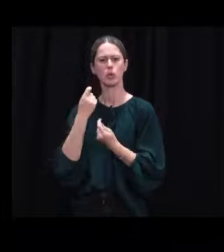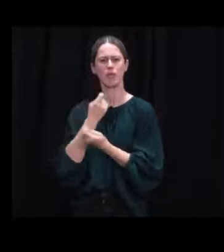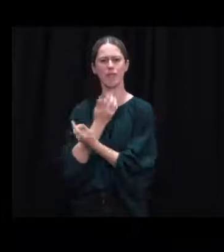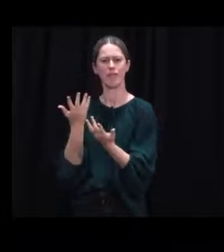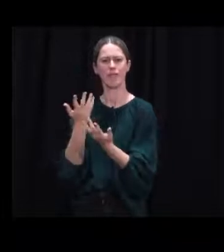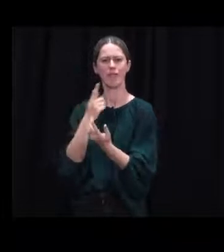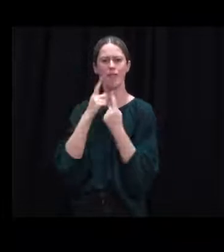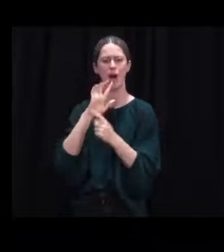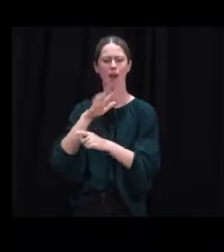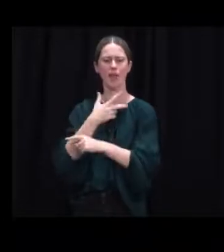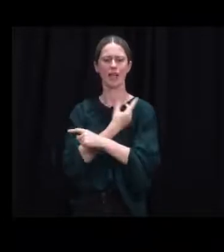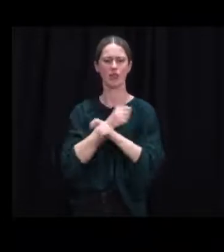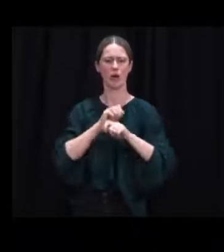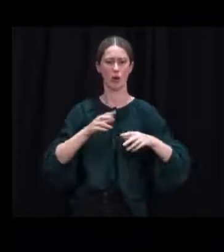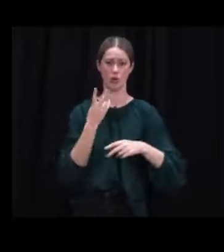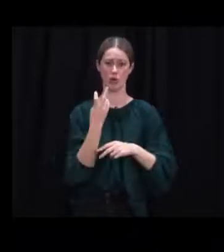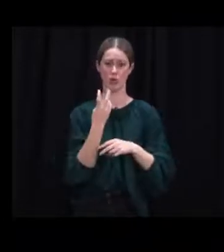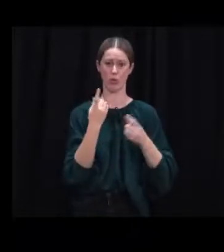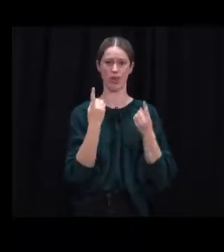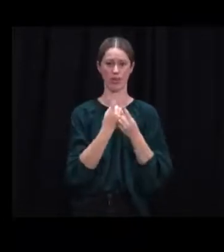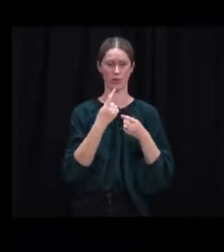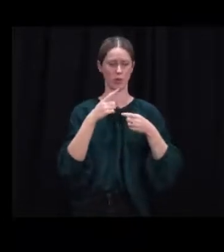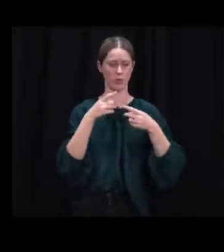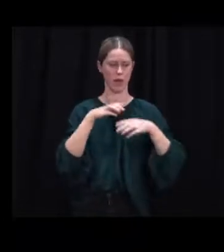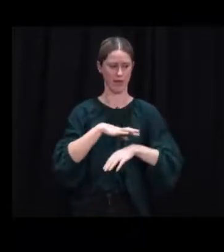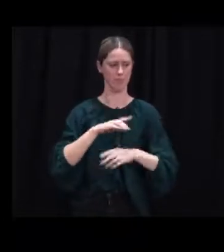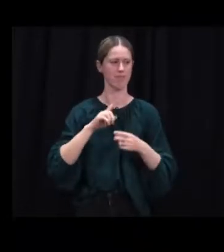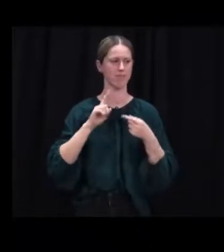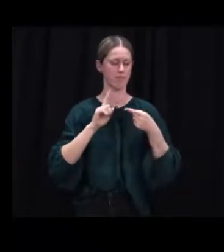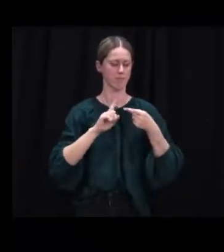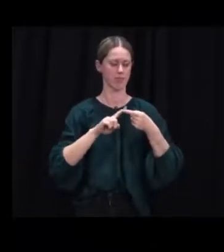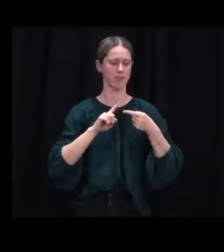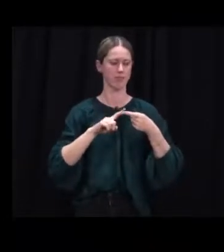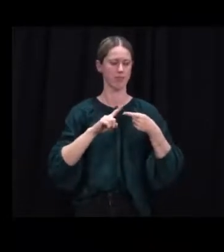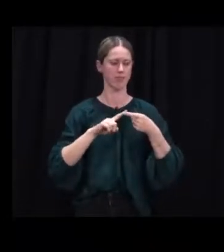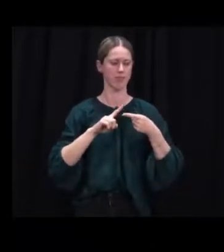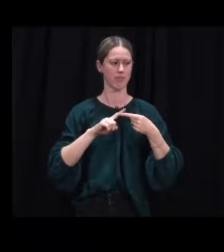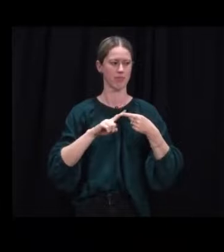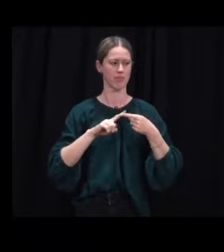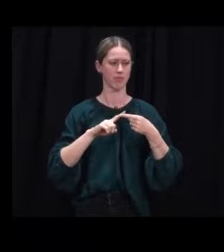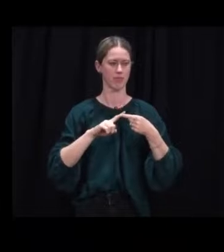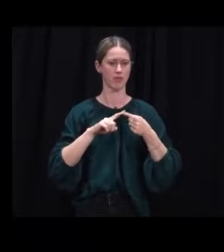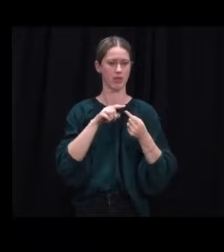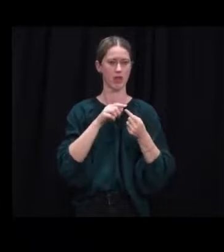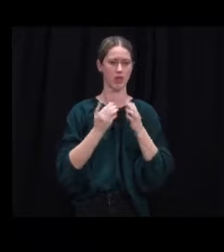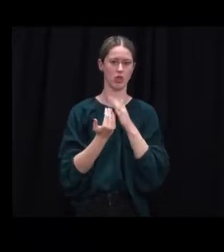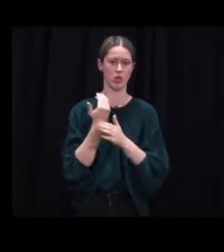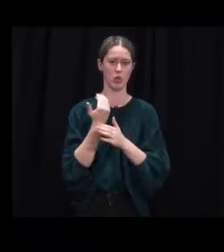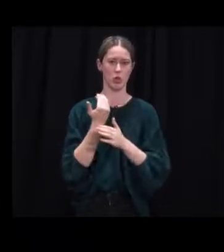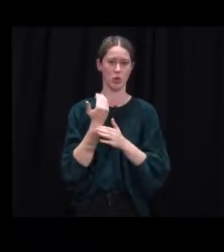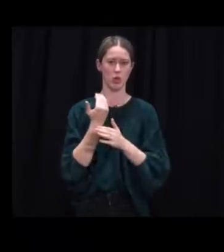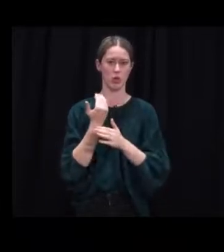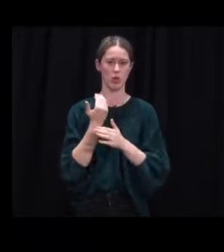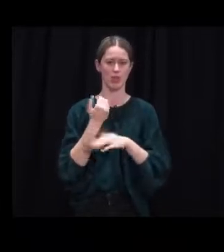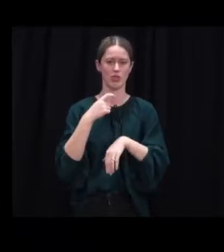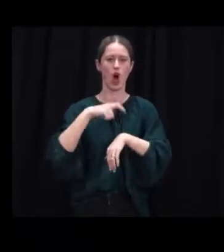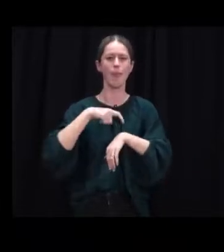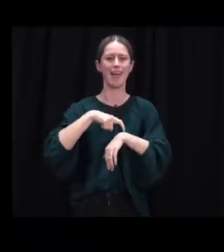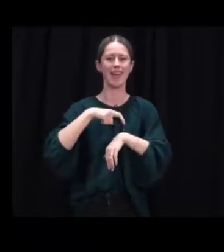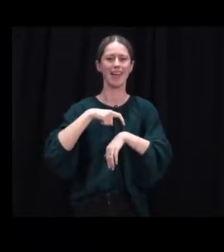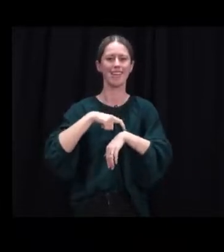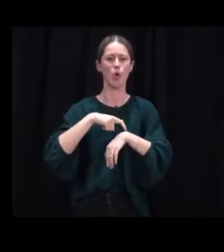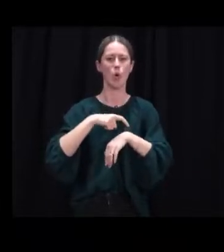symptoms. The Minister, I know, will give some more detail on the vaccine rollout. So 2 other areas I'd just like to cover.